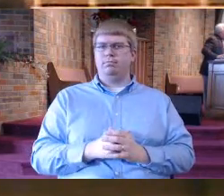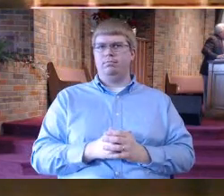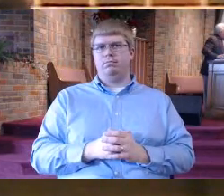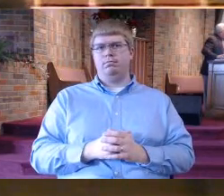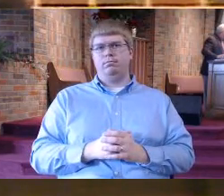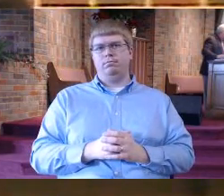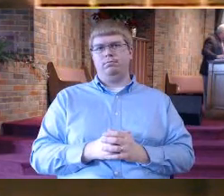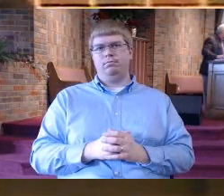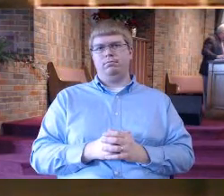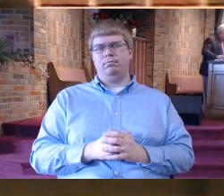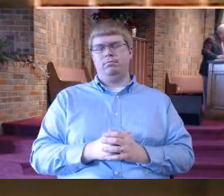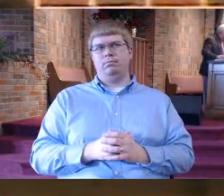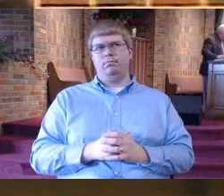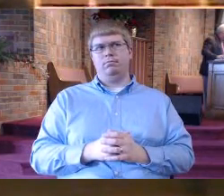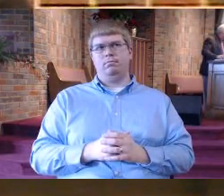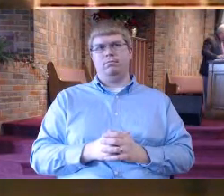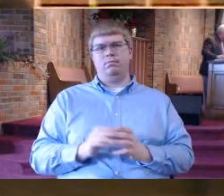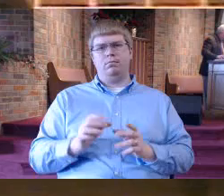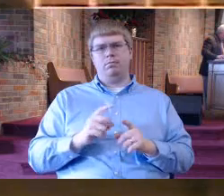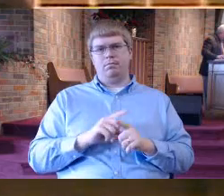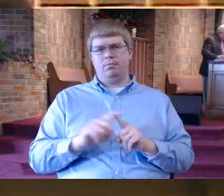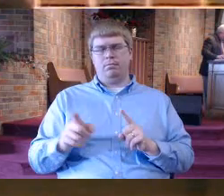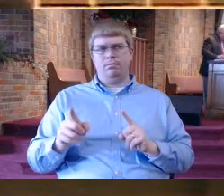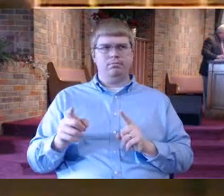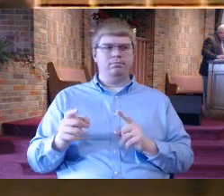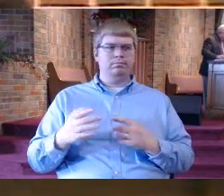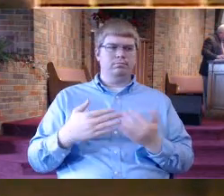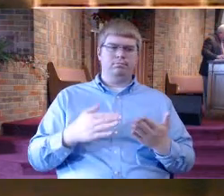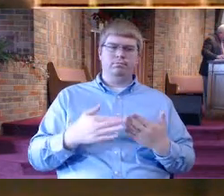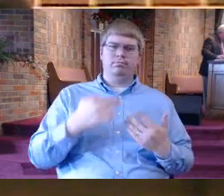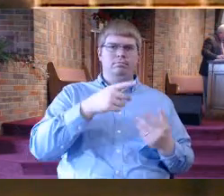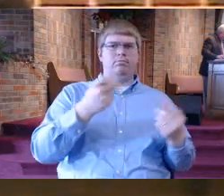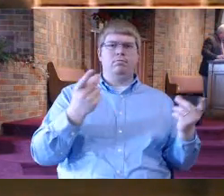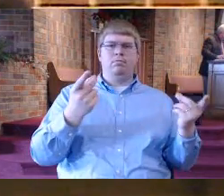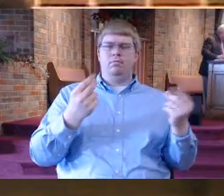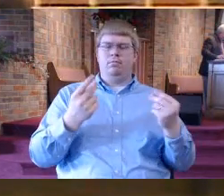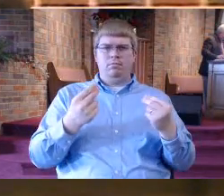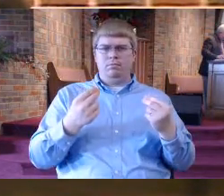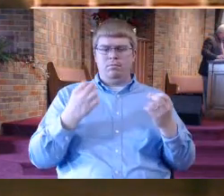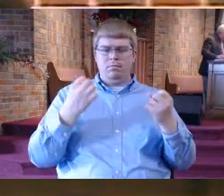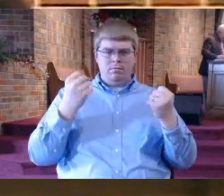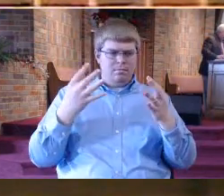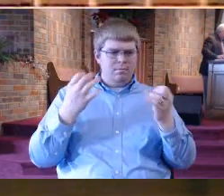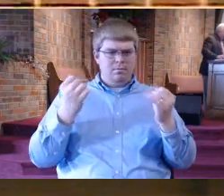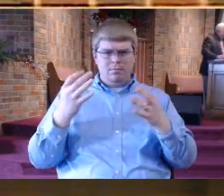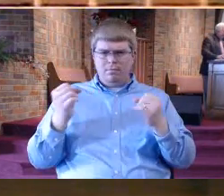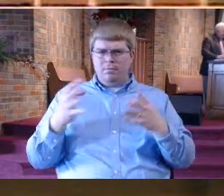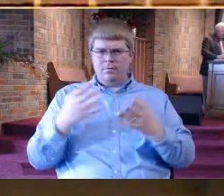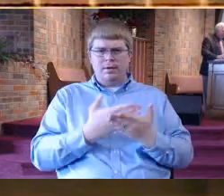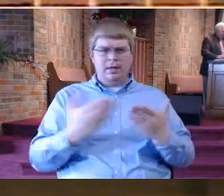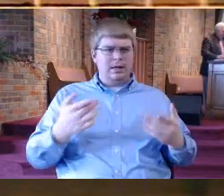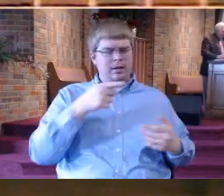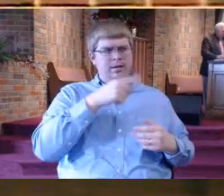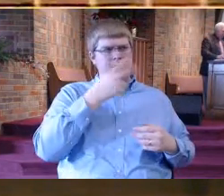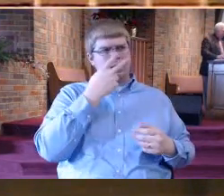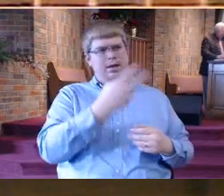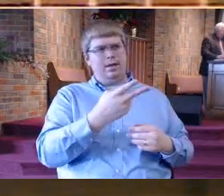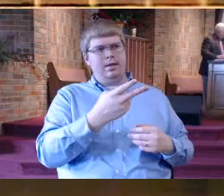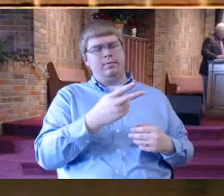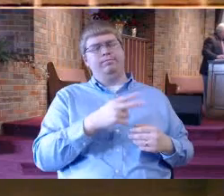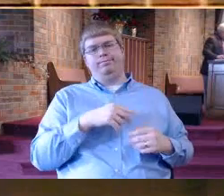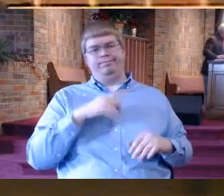But although he had done so many signs before them, they did not believe in him,